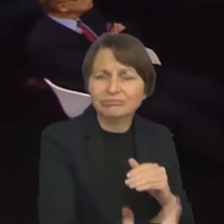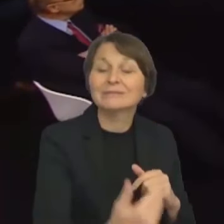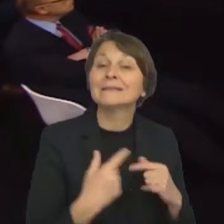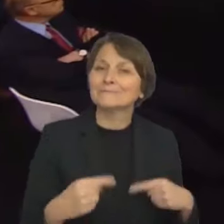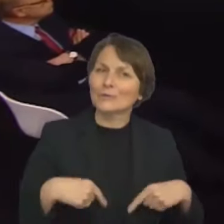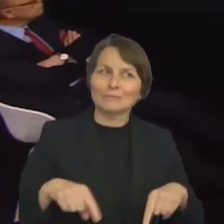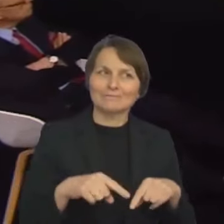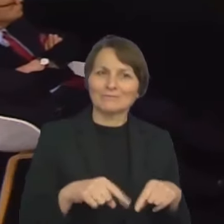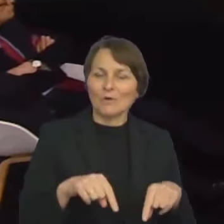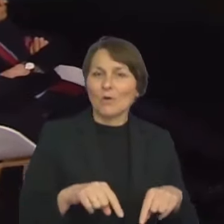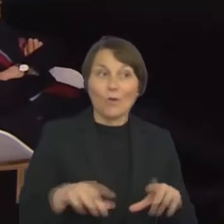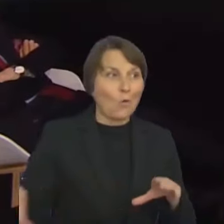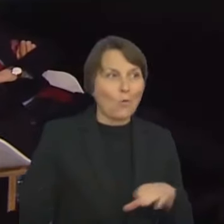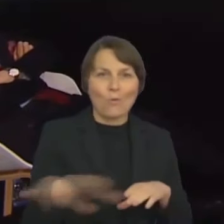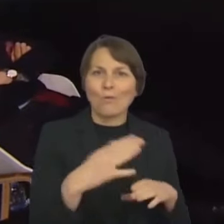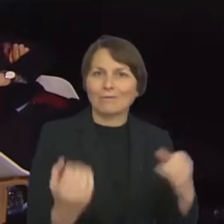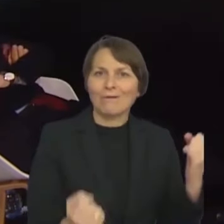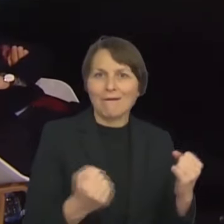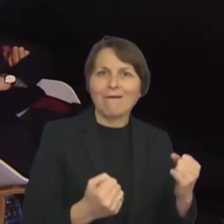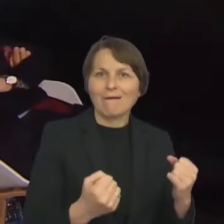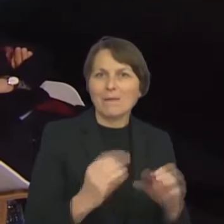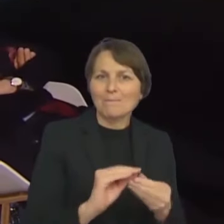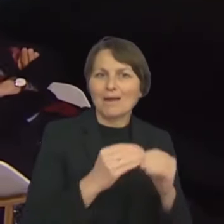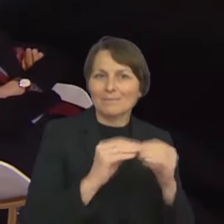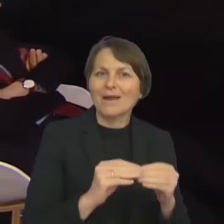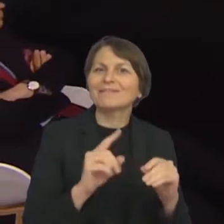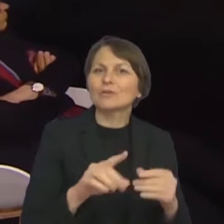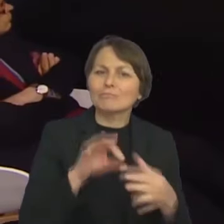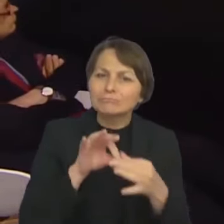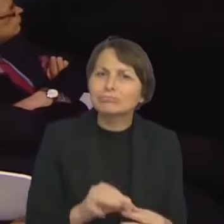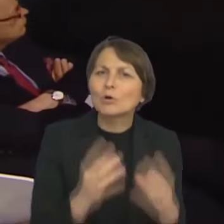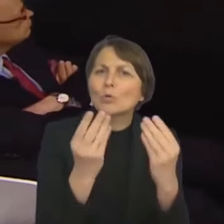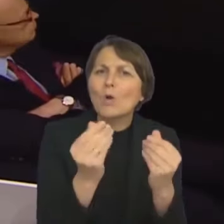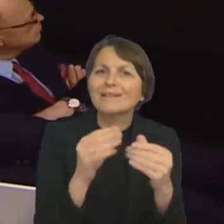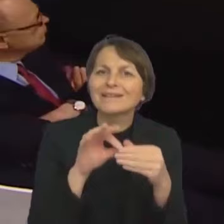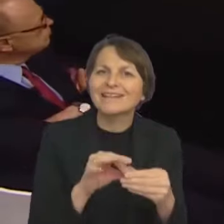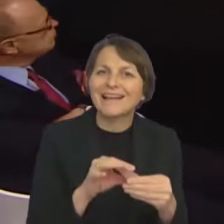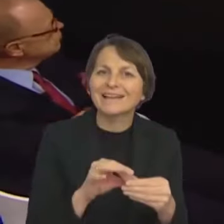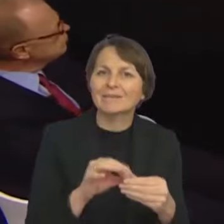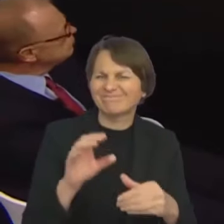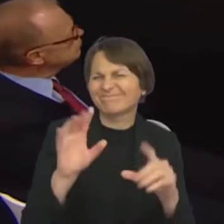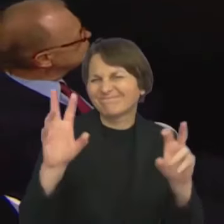the quality items are more to do with software, and that is of course where we need